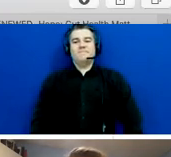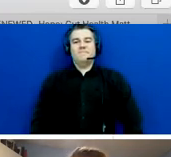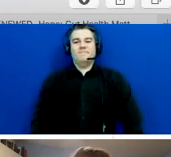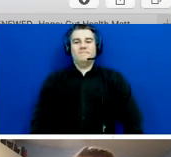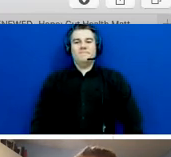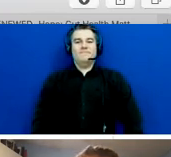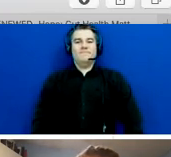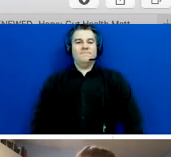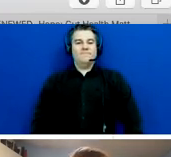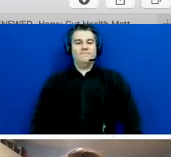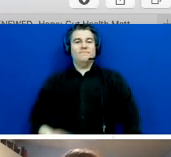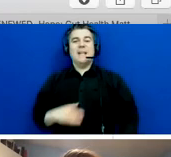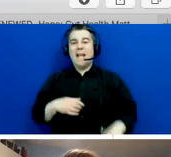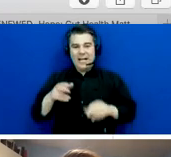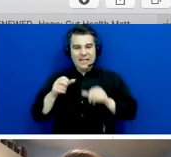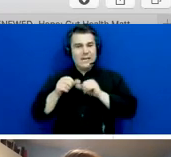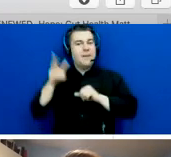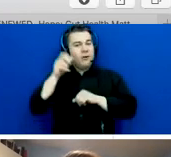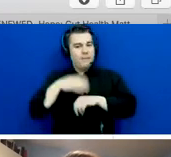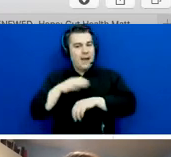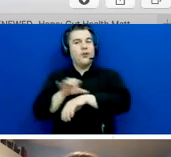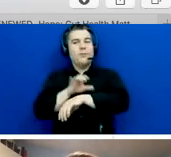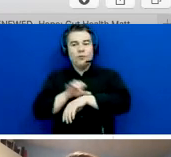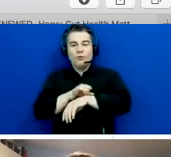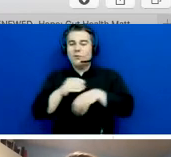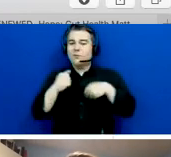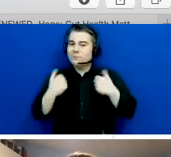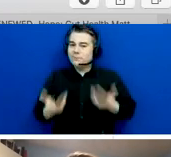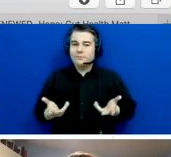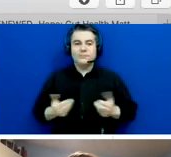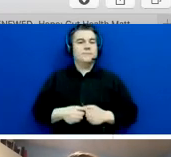I keep hearing stuff on my computer. I don't know.